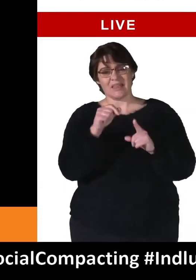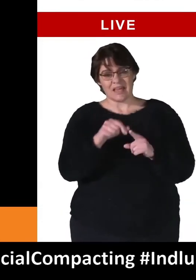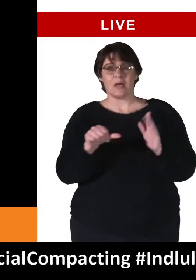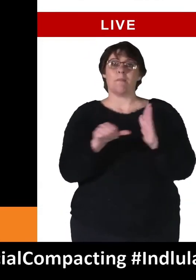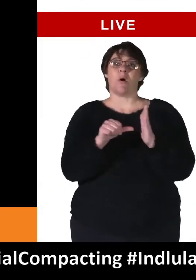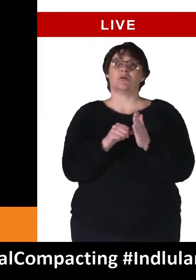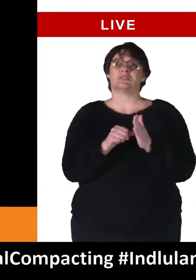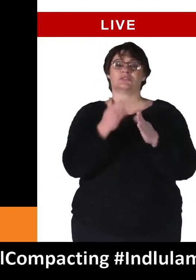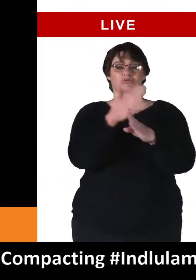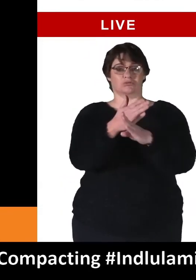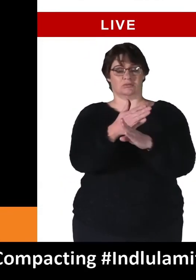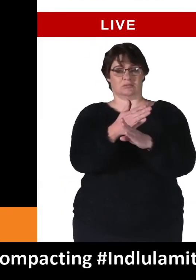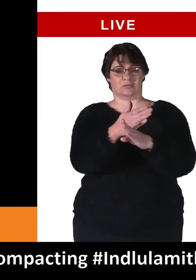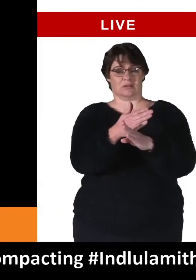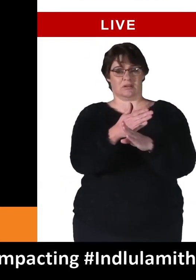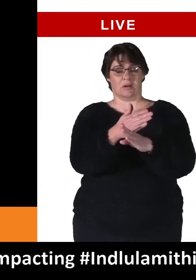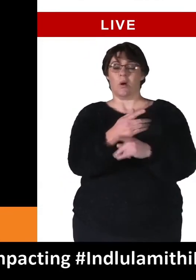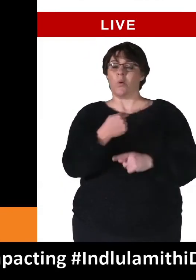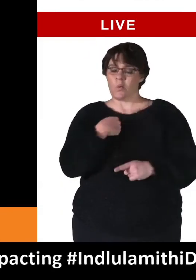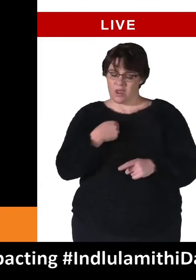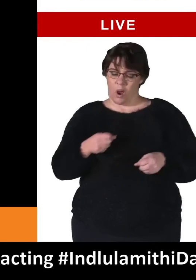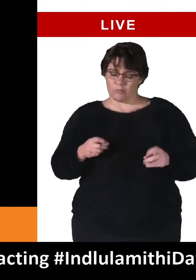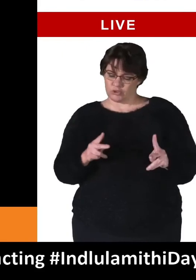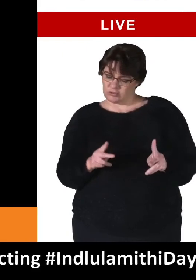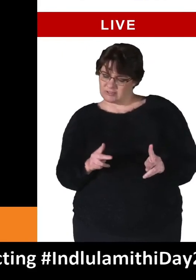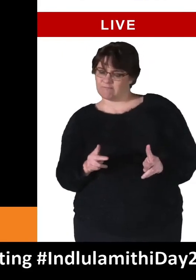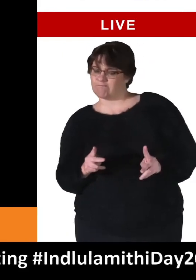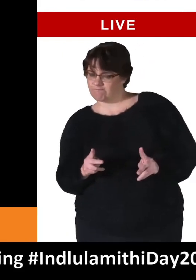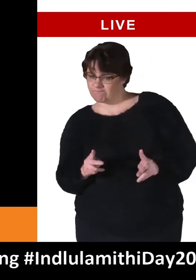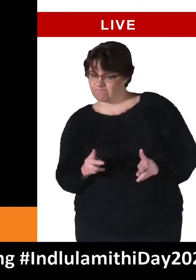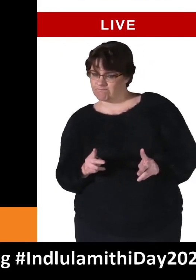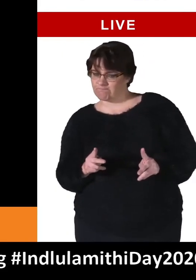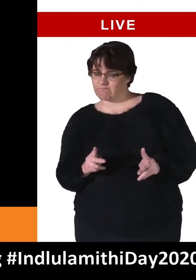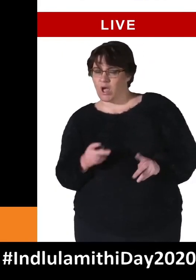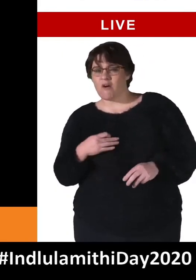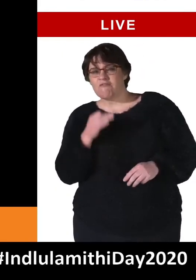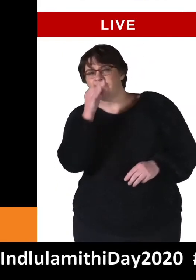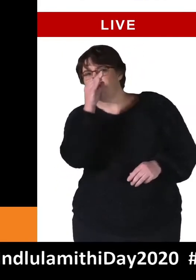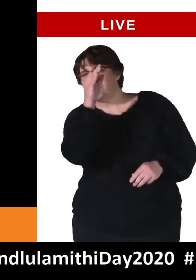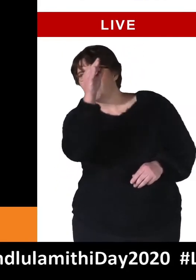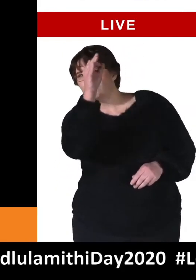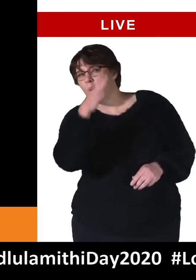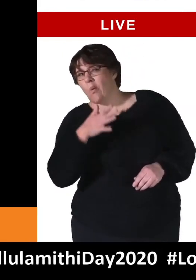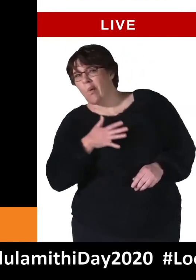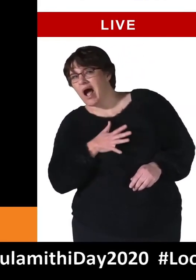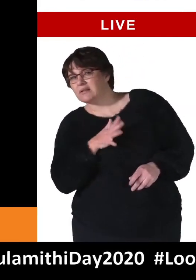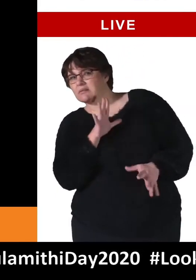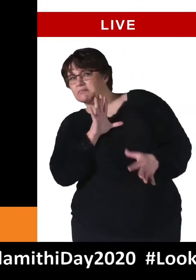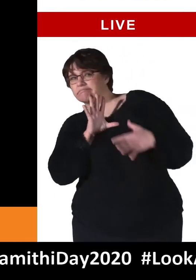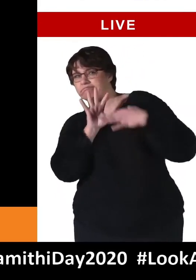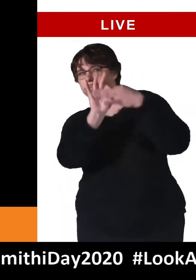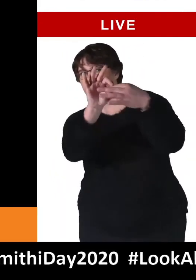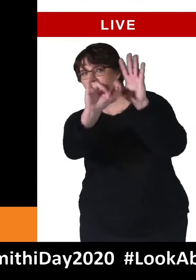juncture, we have an opportunity to construct the kind of future that we can identify